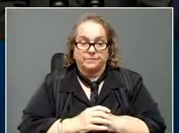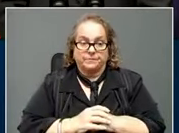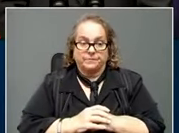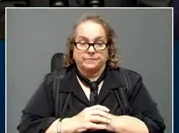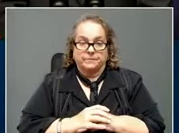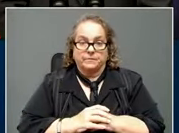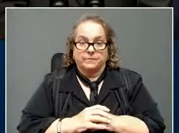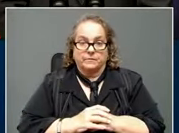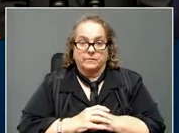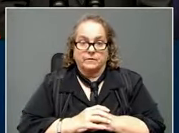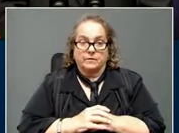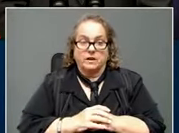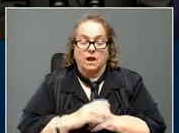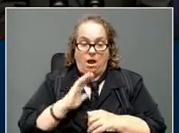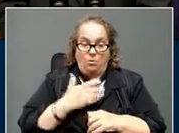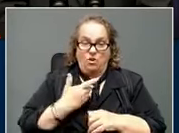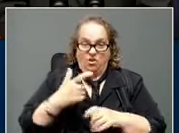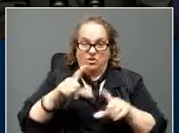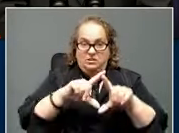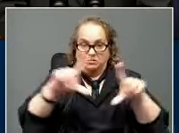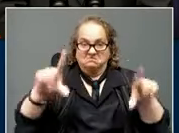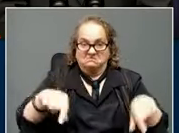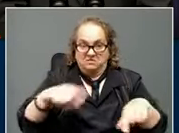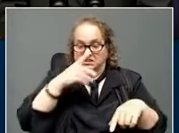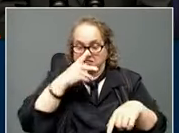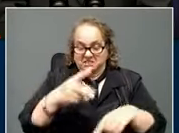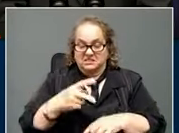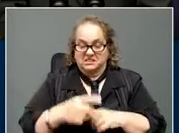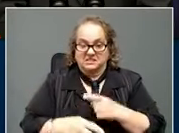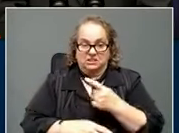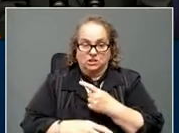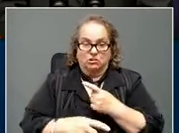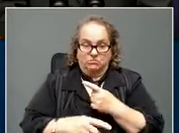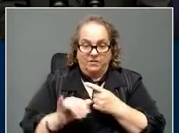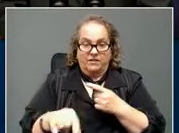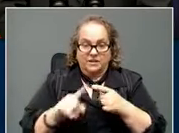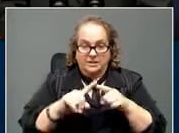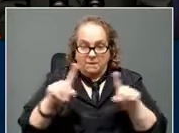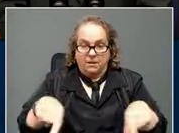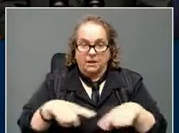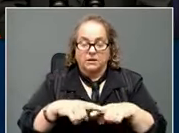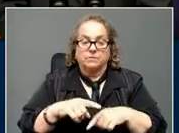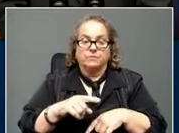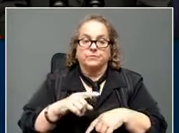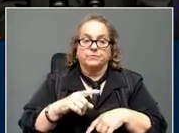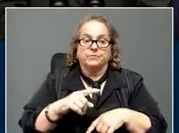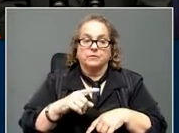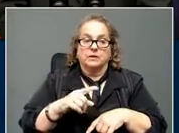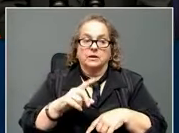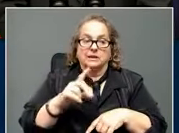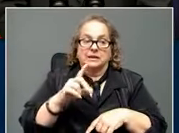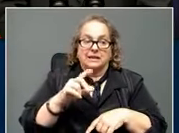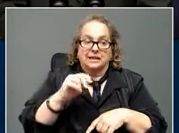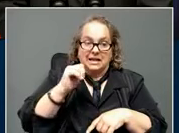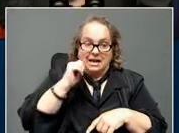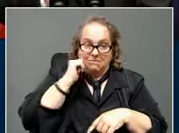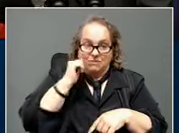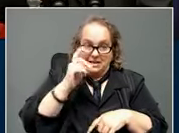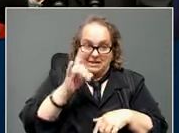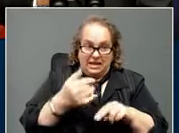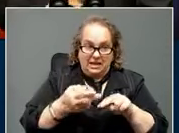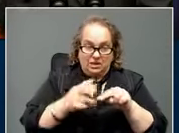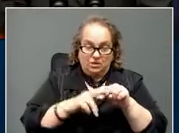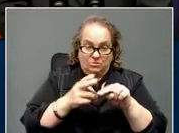Here's our table. We're now showing day over day increases. So what you could